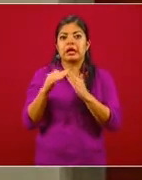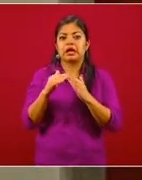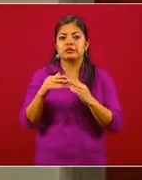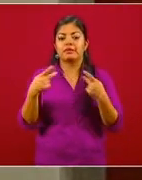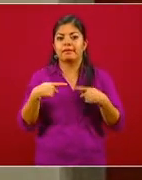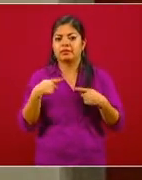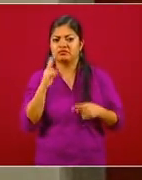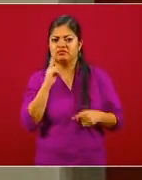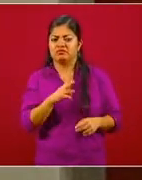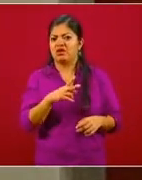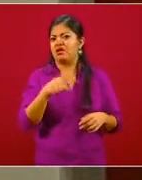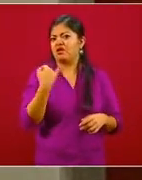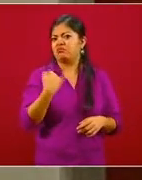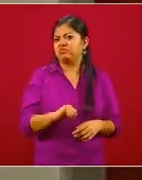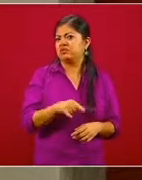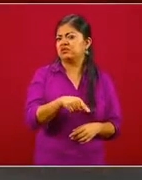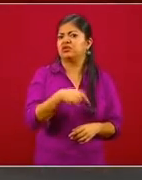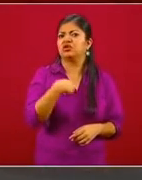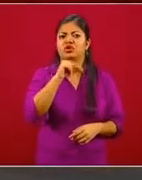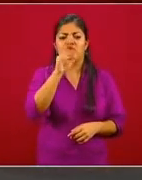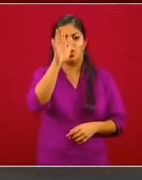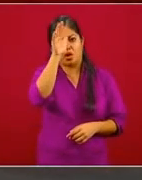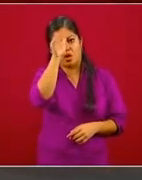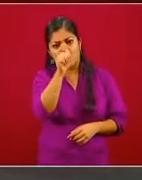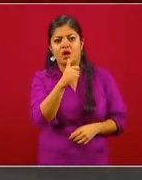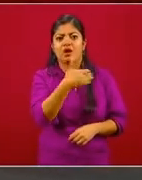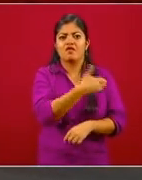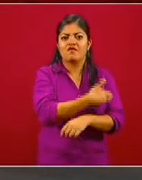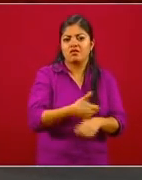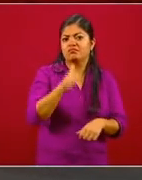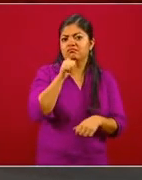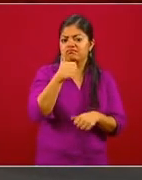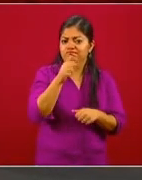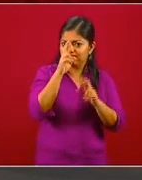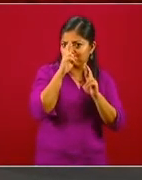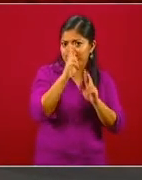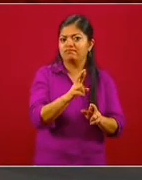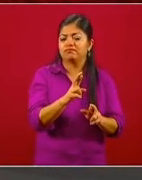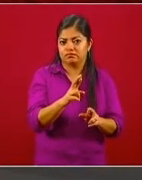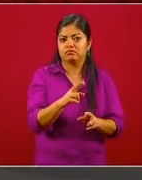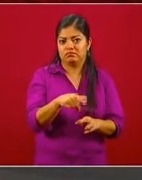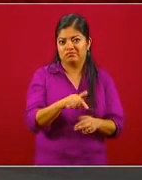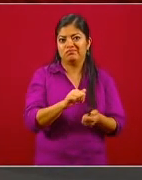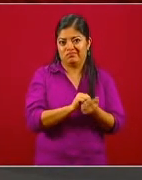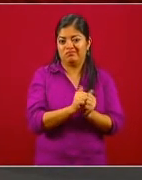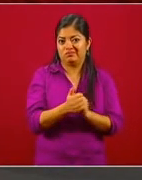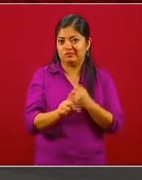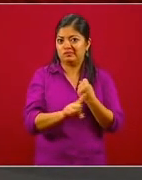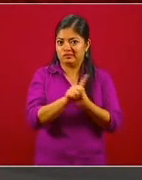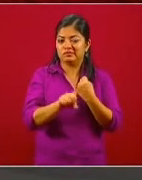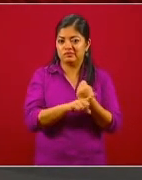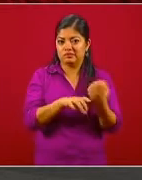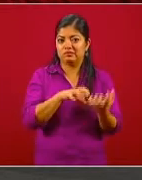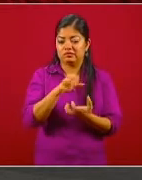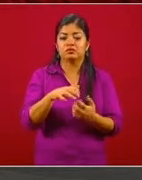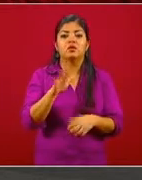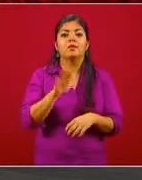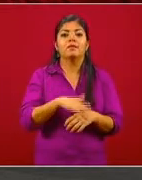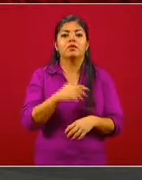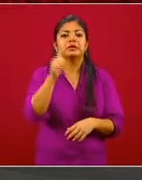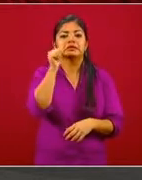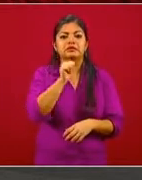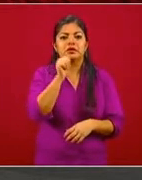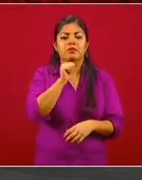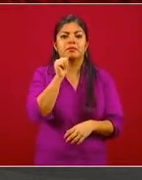greater incidents of potential violence. As I explained before, many of these young people are experiencing these levels